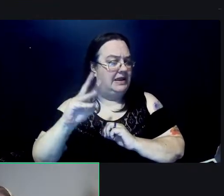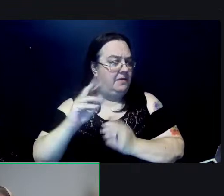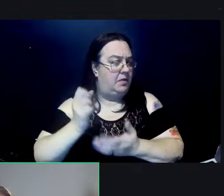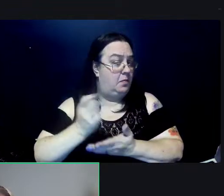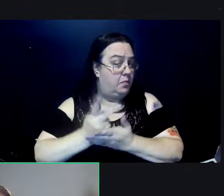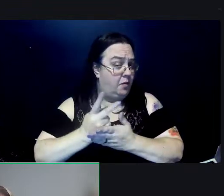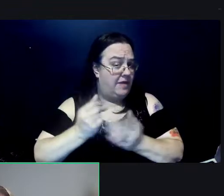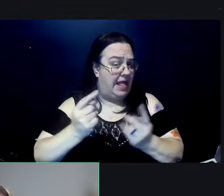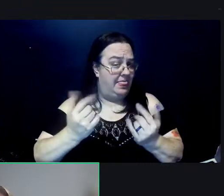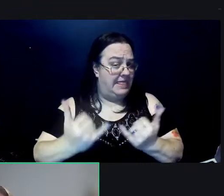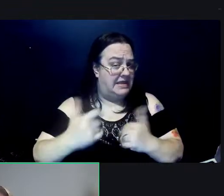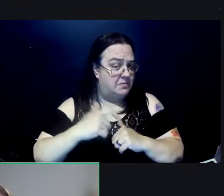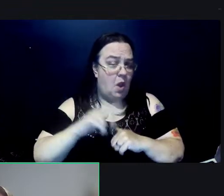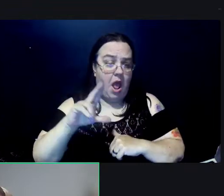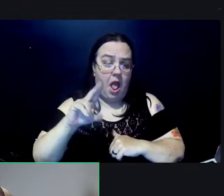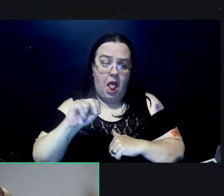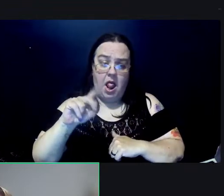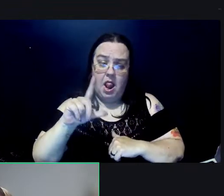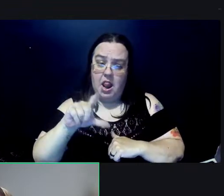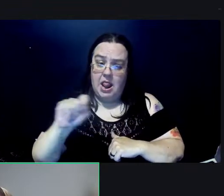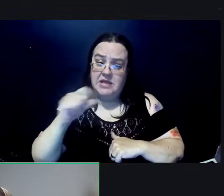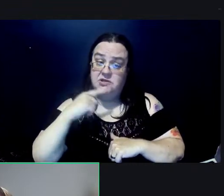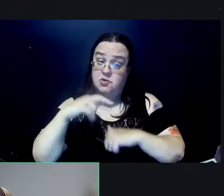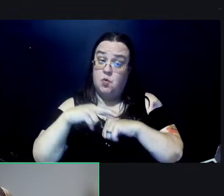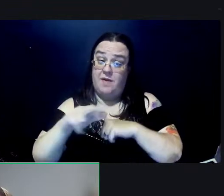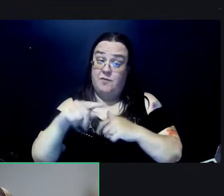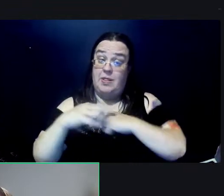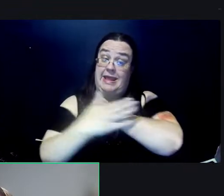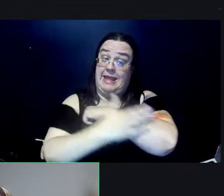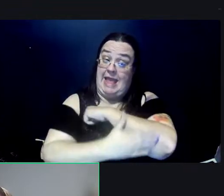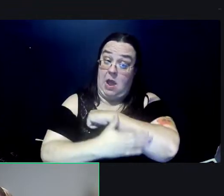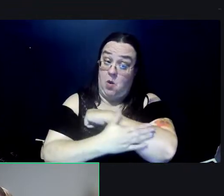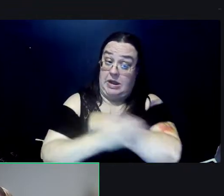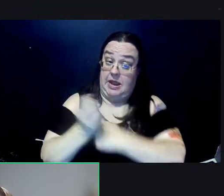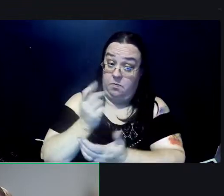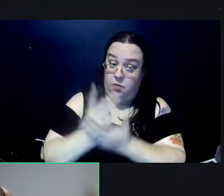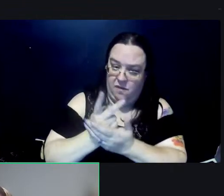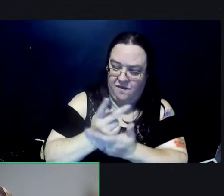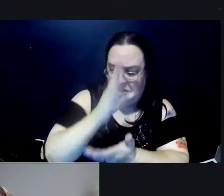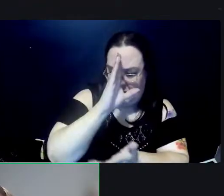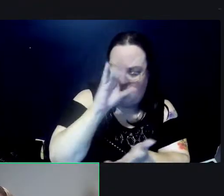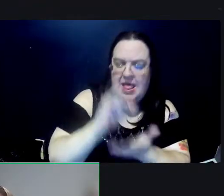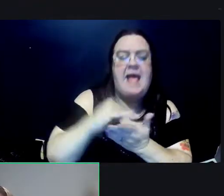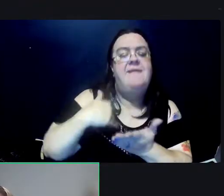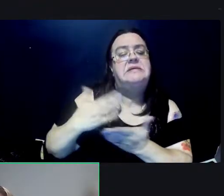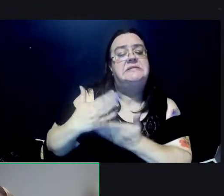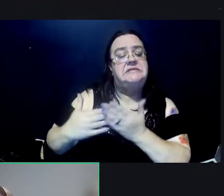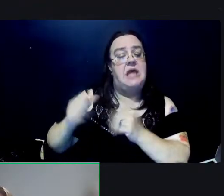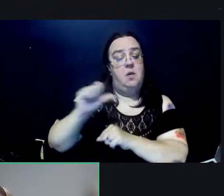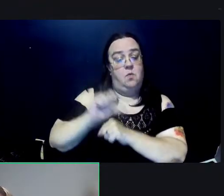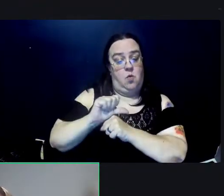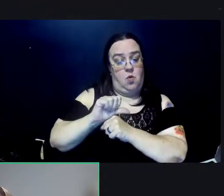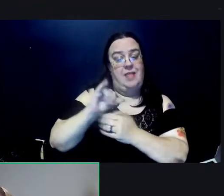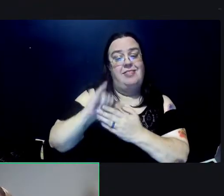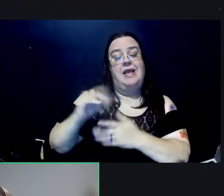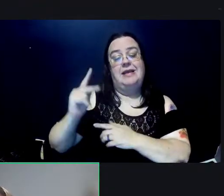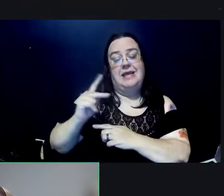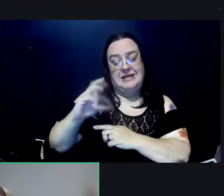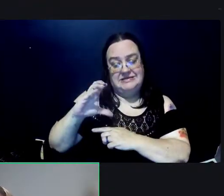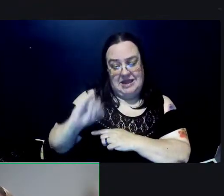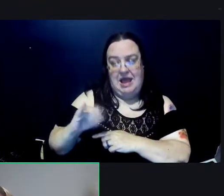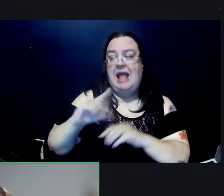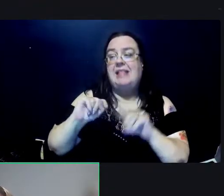unless there's a reference to the county approval. I know that there is some work that KCI in the team is